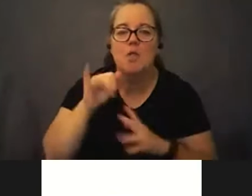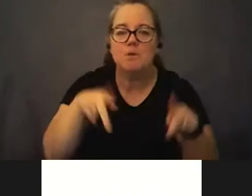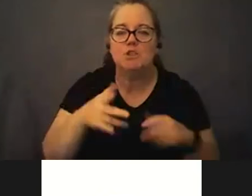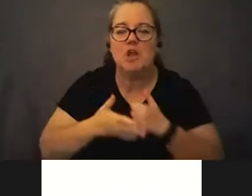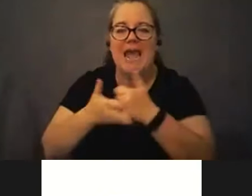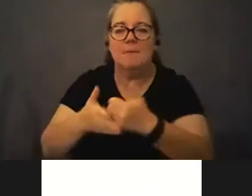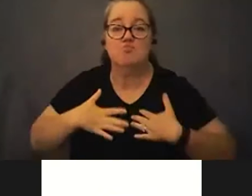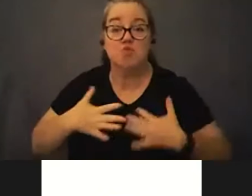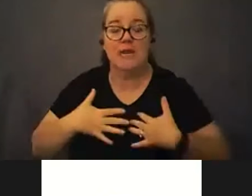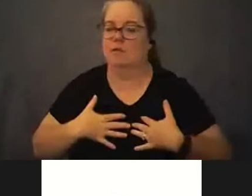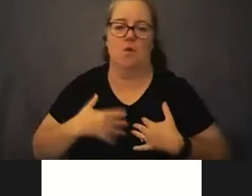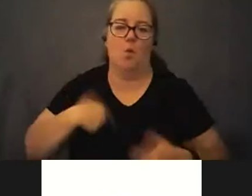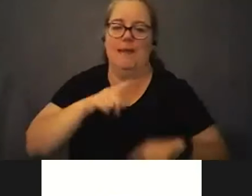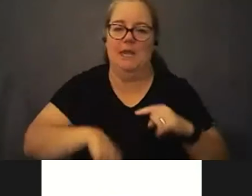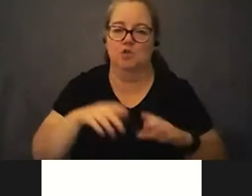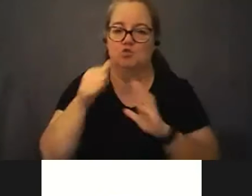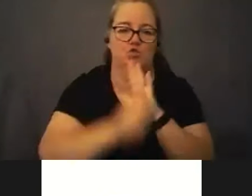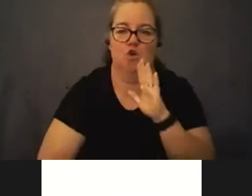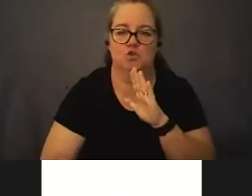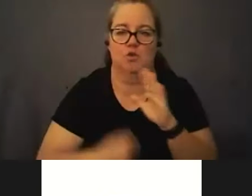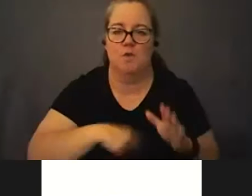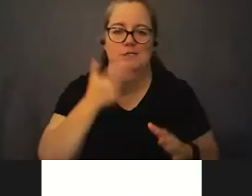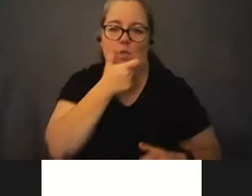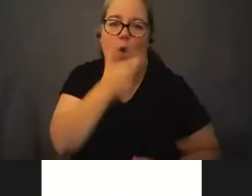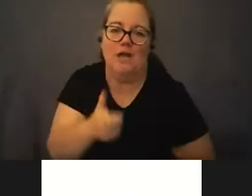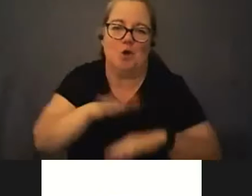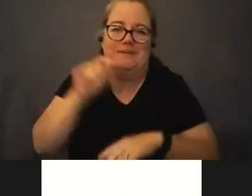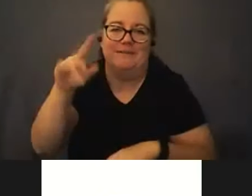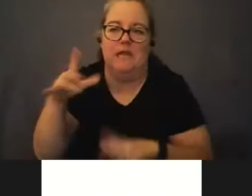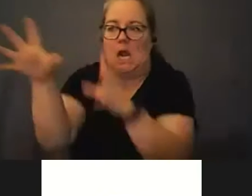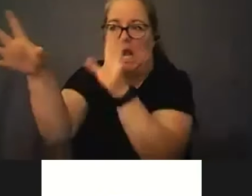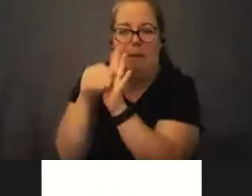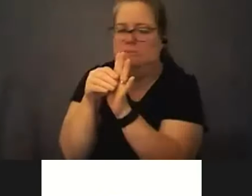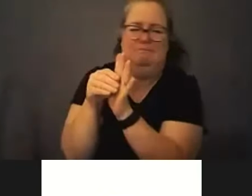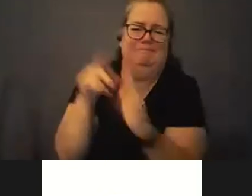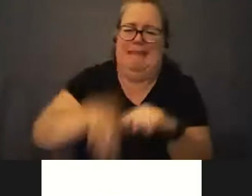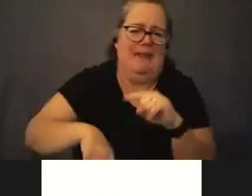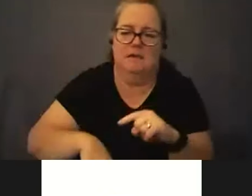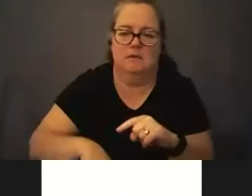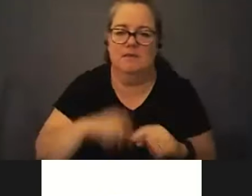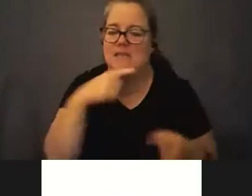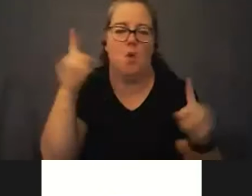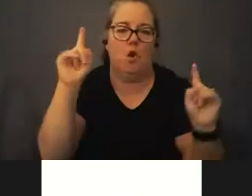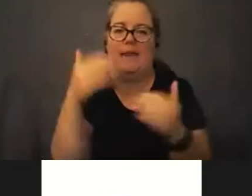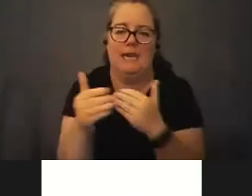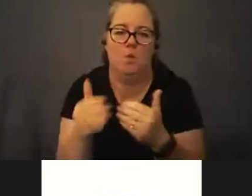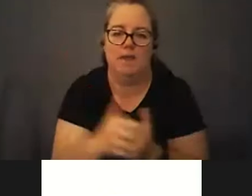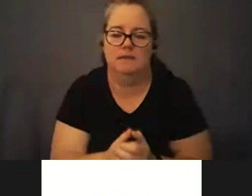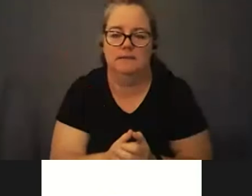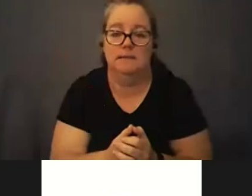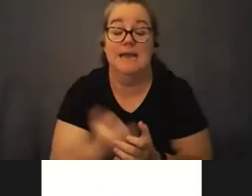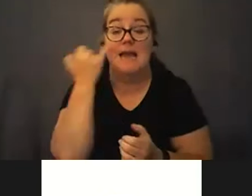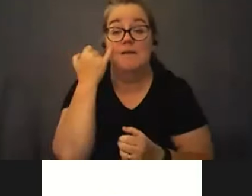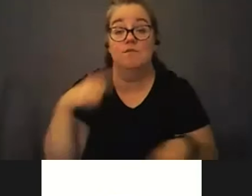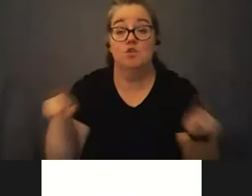know, that we can't do surgery that we saw on TV, but that never works anyway. So if you're doing anything